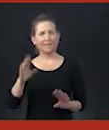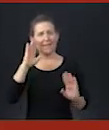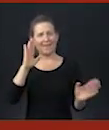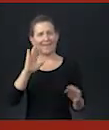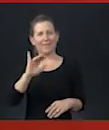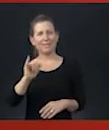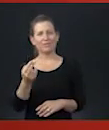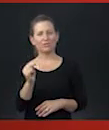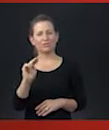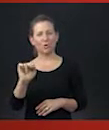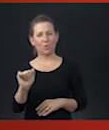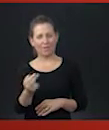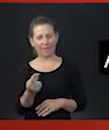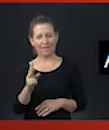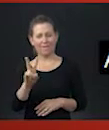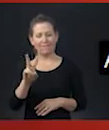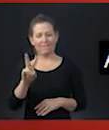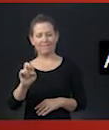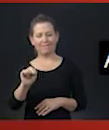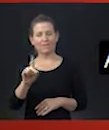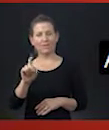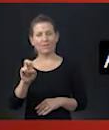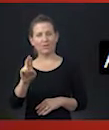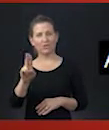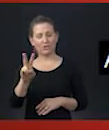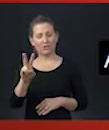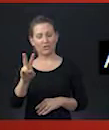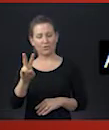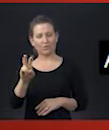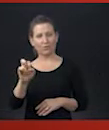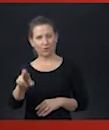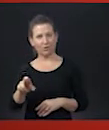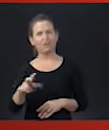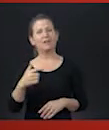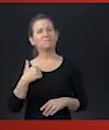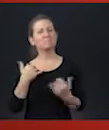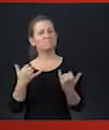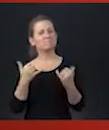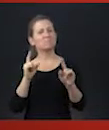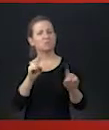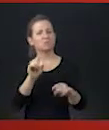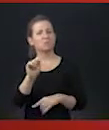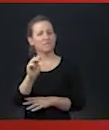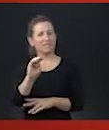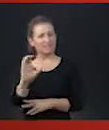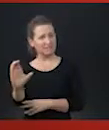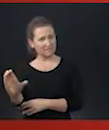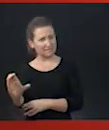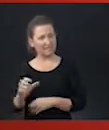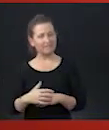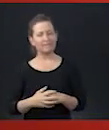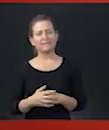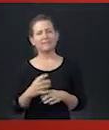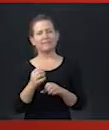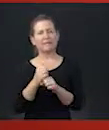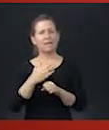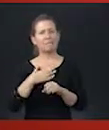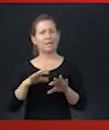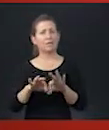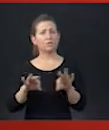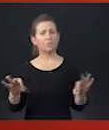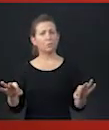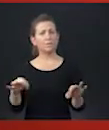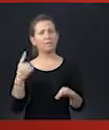I'm Jonah Vandermeer. At the moment, I'm going to Truckee Meadows Community College to get my degree